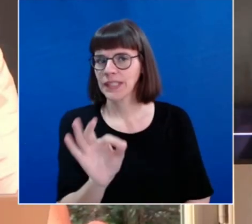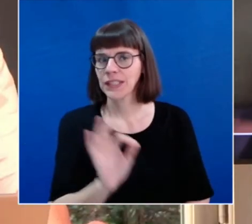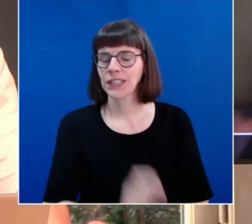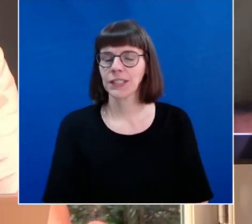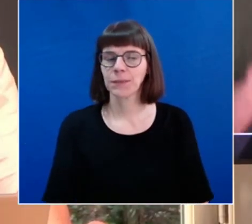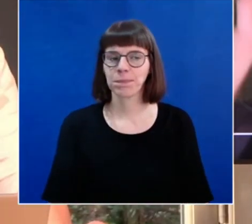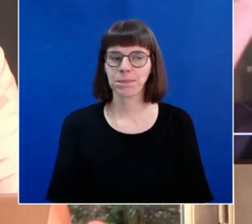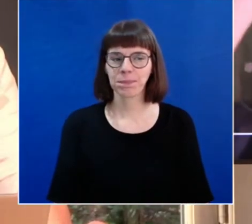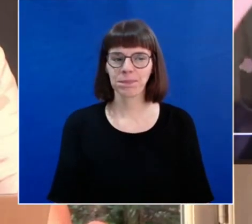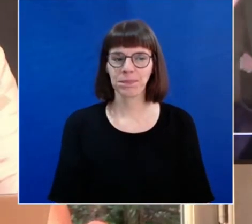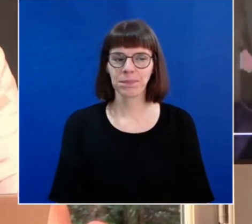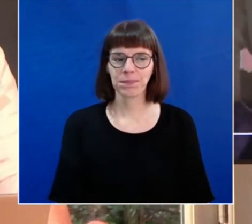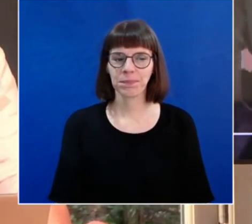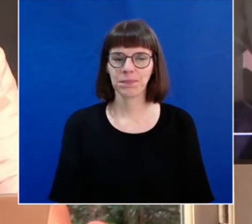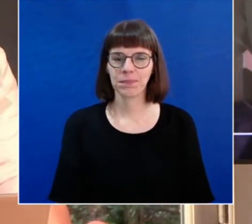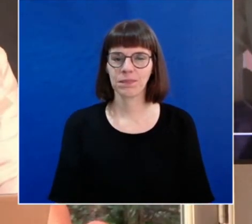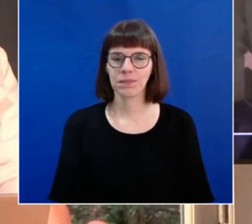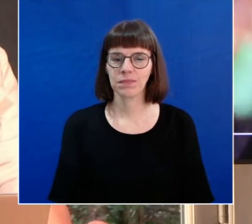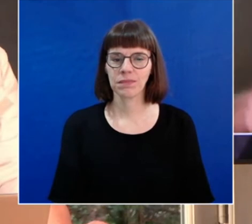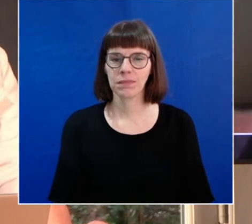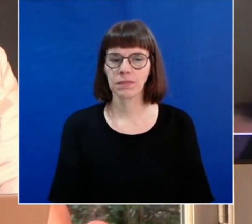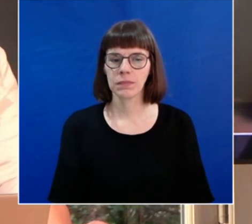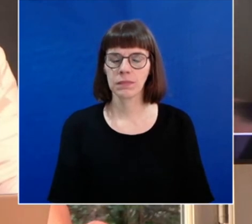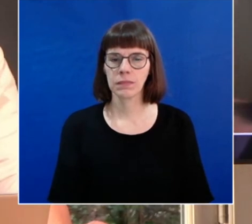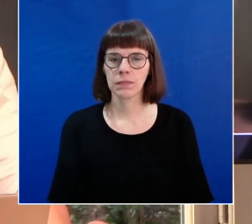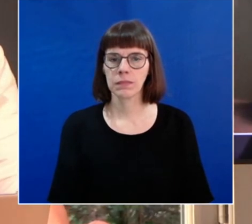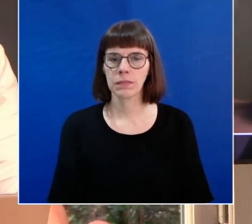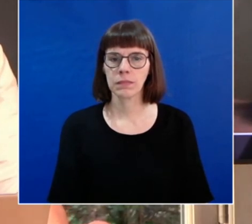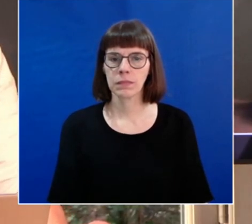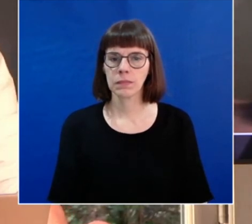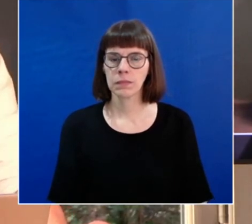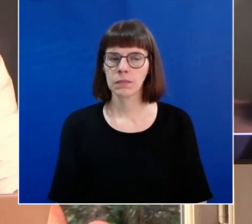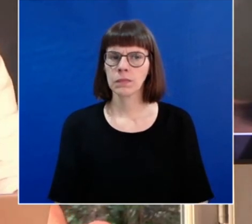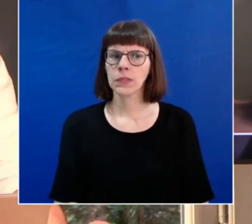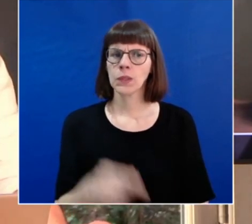so just a quick check: was that an X-link that you had enabled in GitHub?